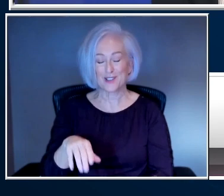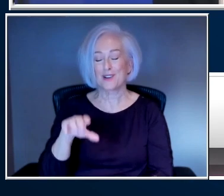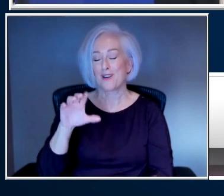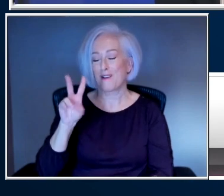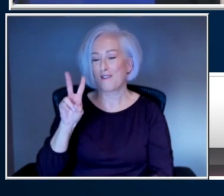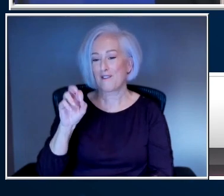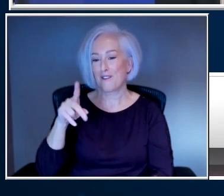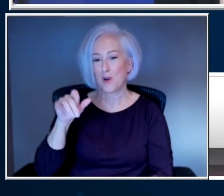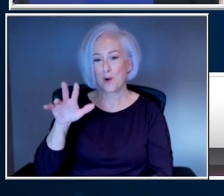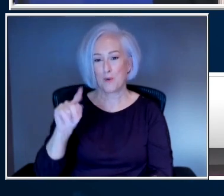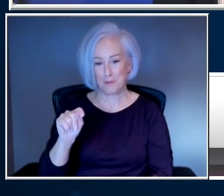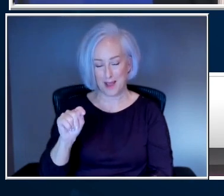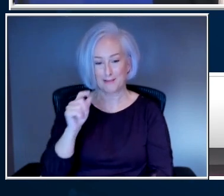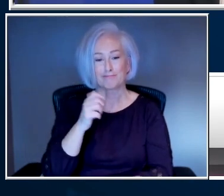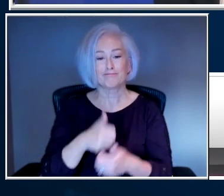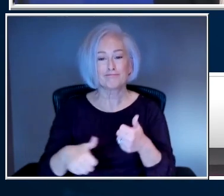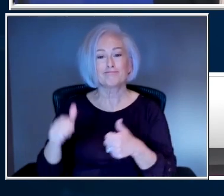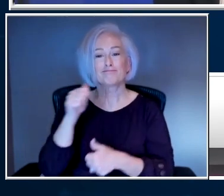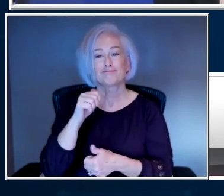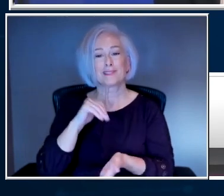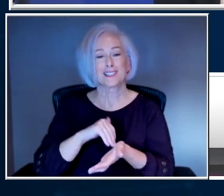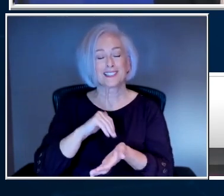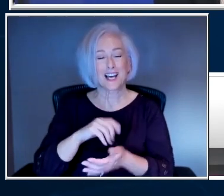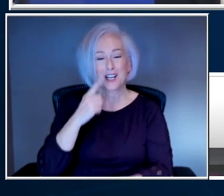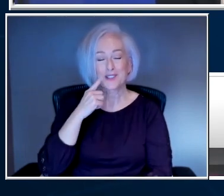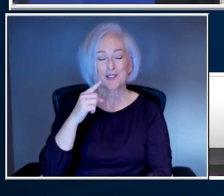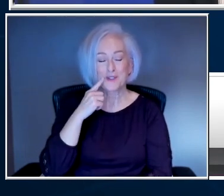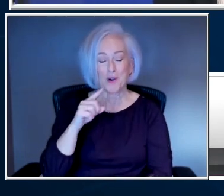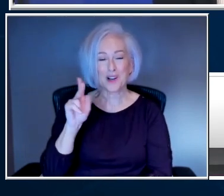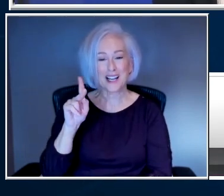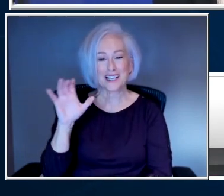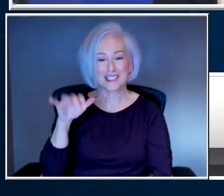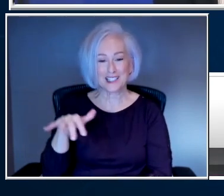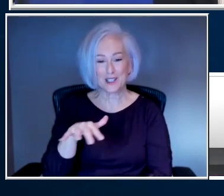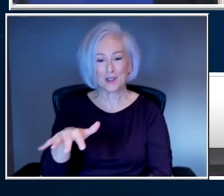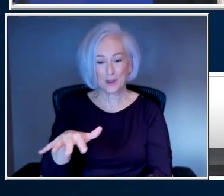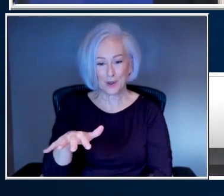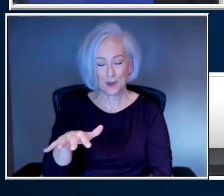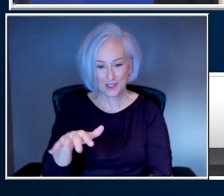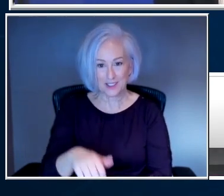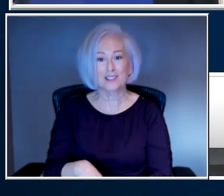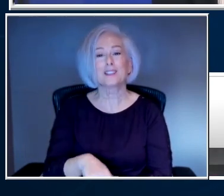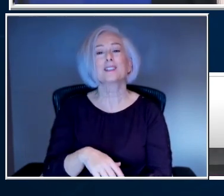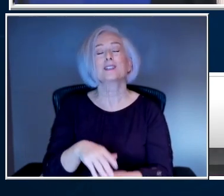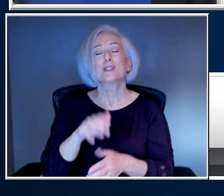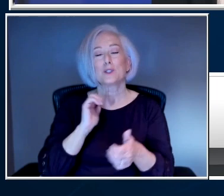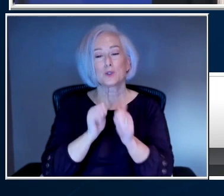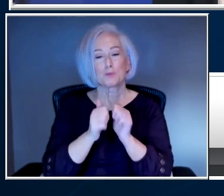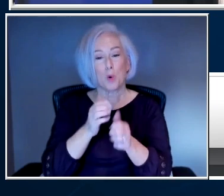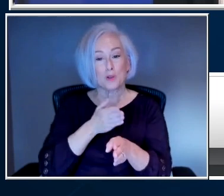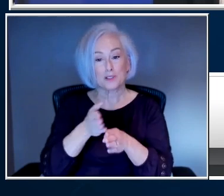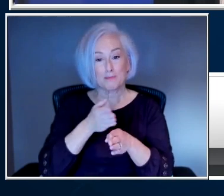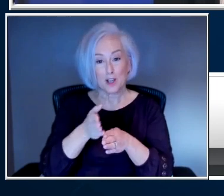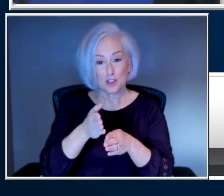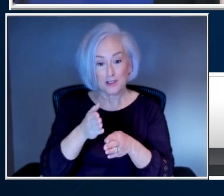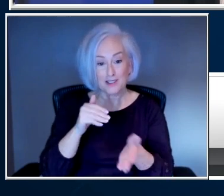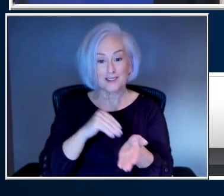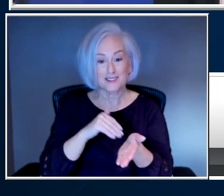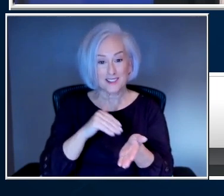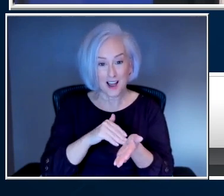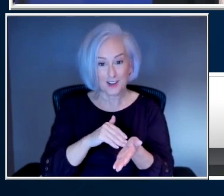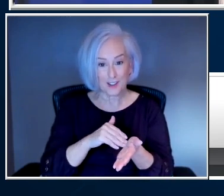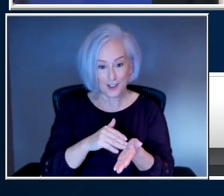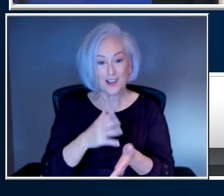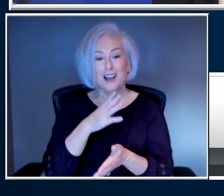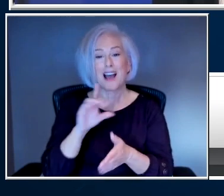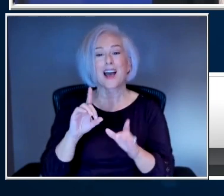Current, also a sports medicine specialist and the director of the Female Athlete Program here at the health system. Good morning,